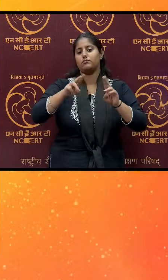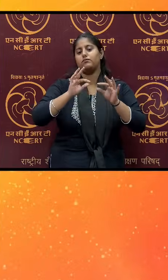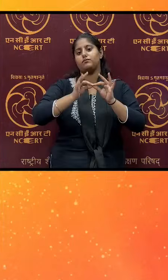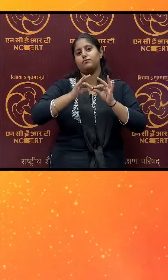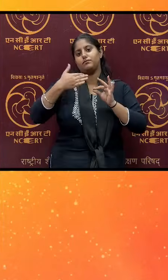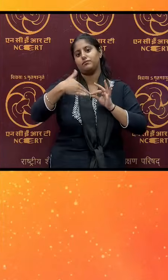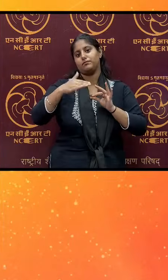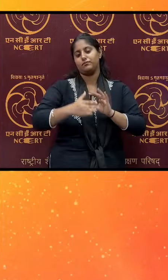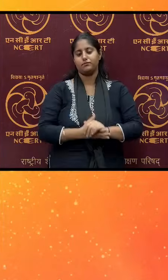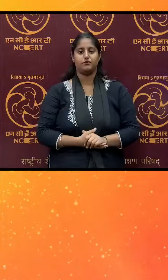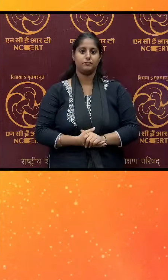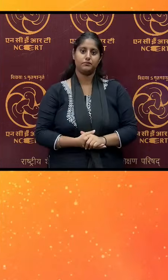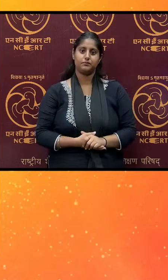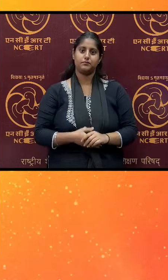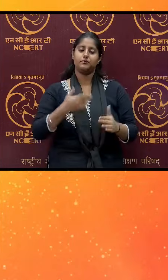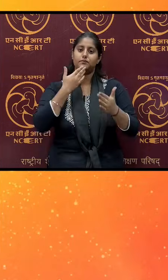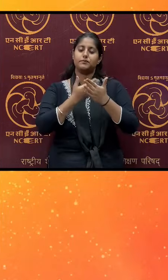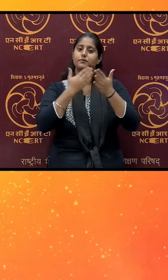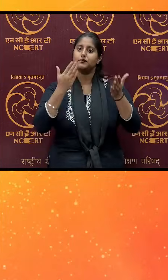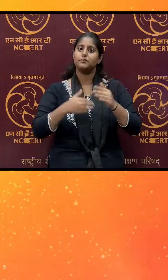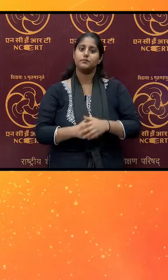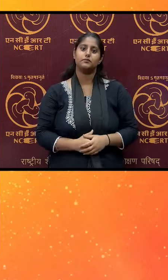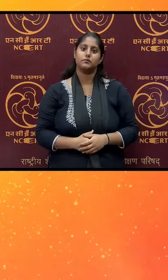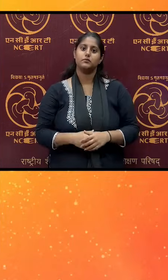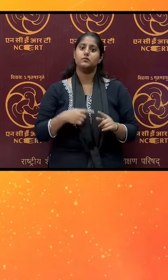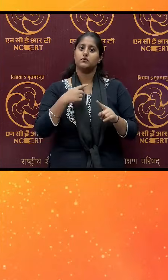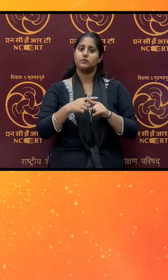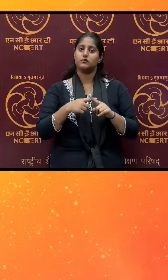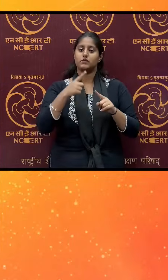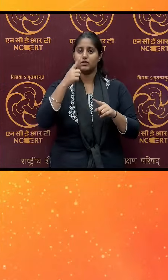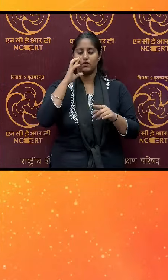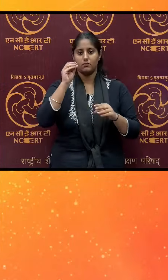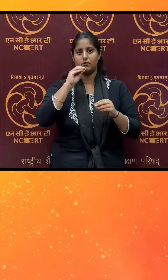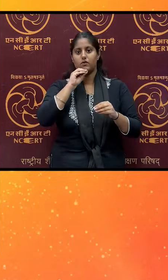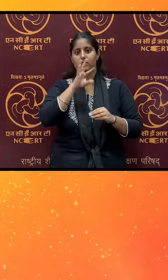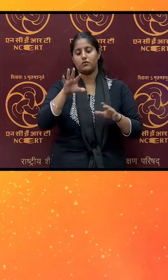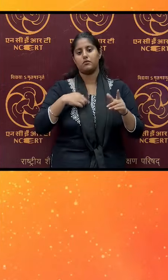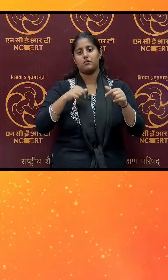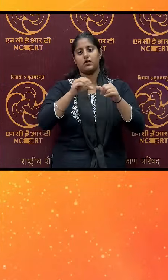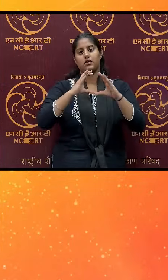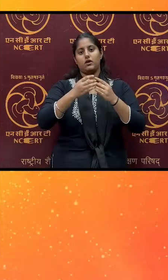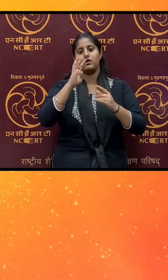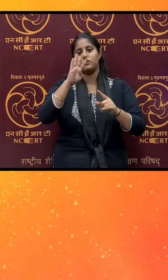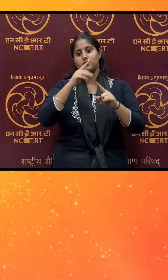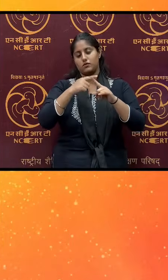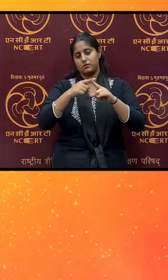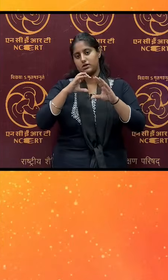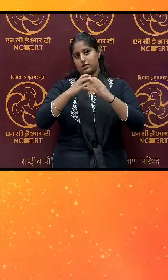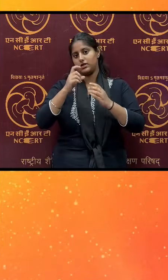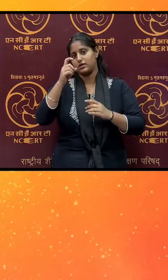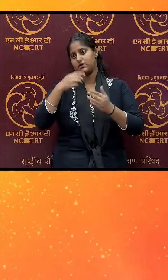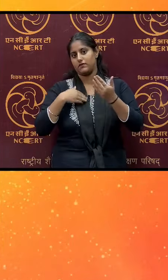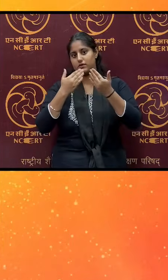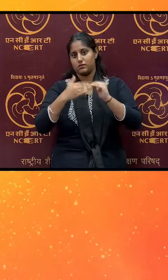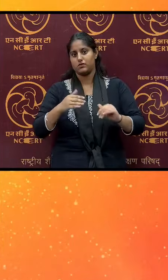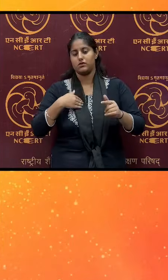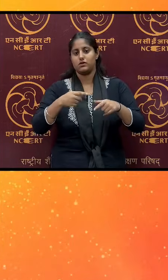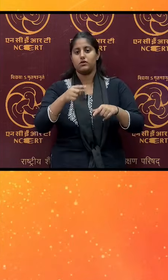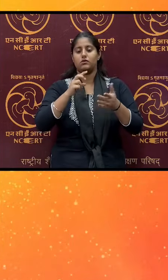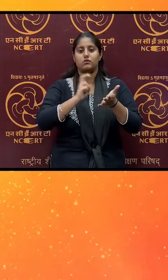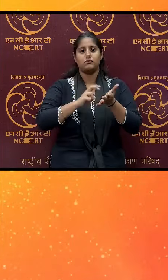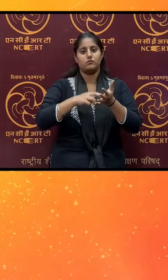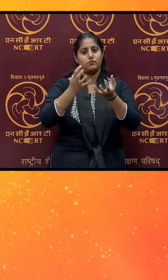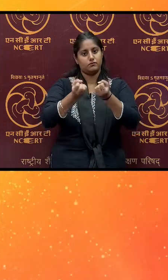form of Indian Sign Language. Thank you Bhumi. An important announcement for the students of class 4 and 7. Now you can go ahead and purchase the